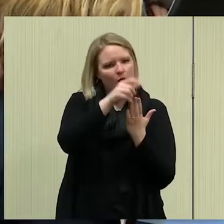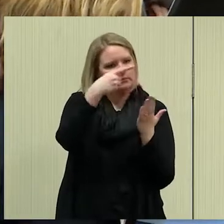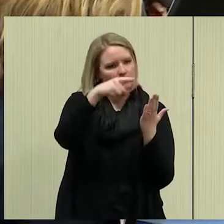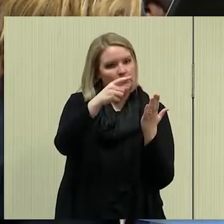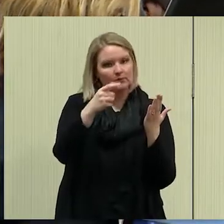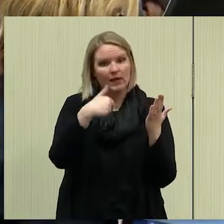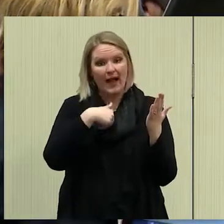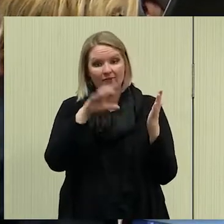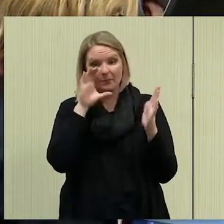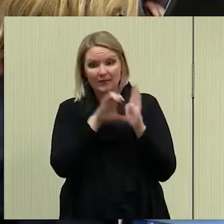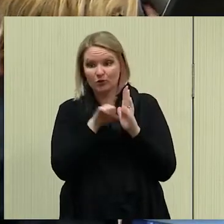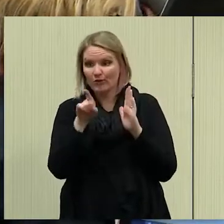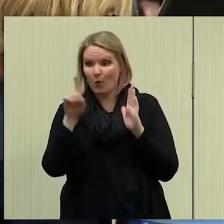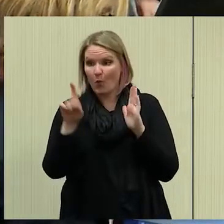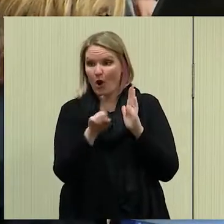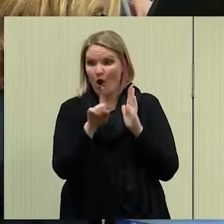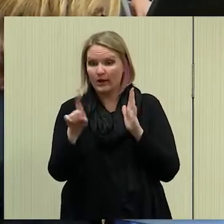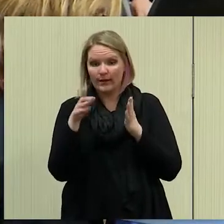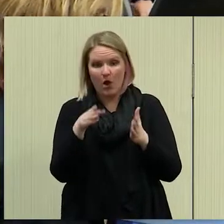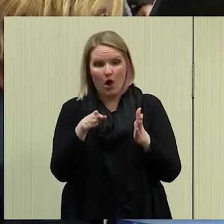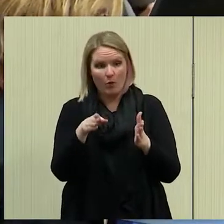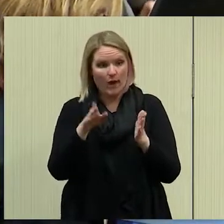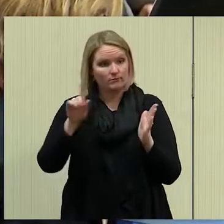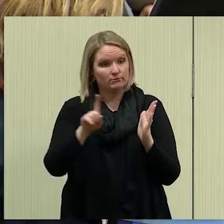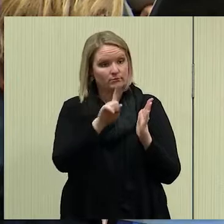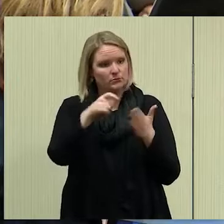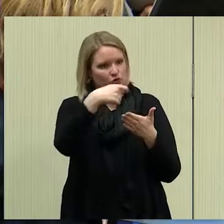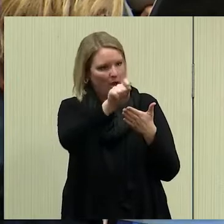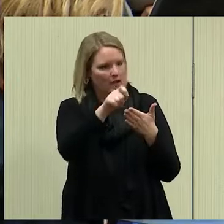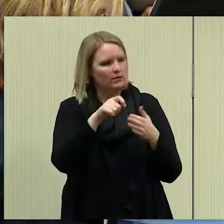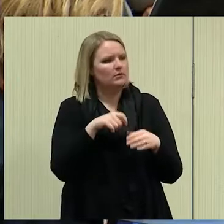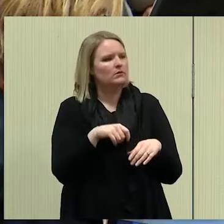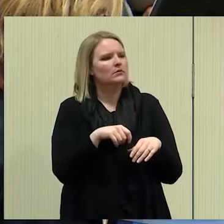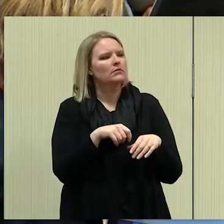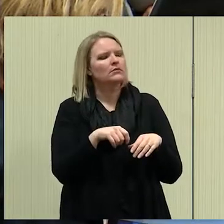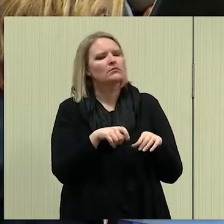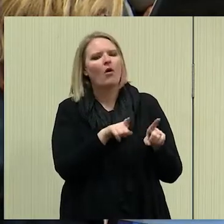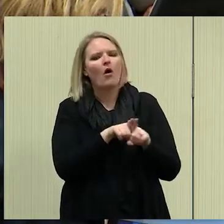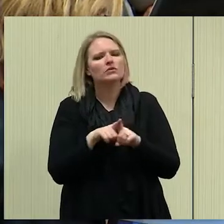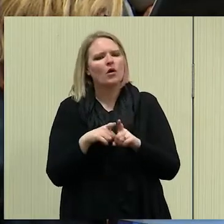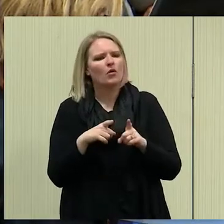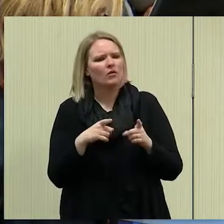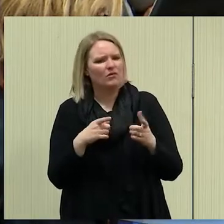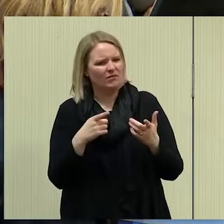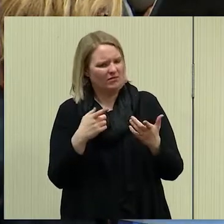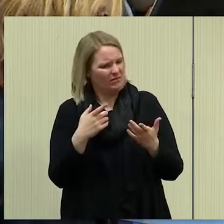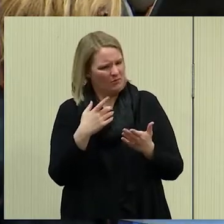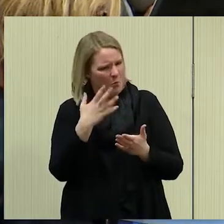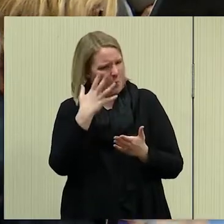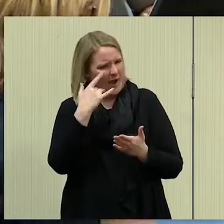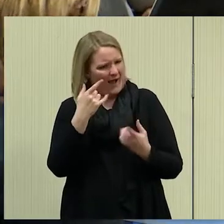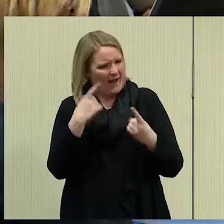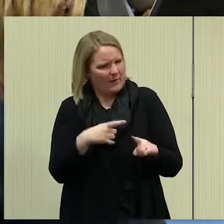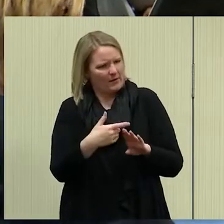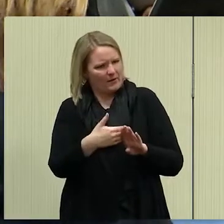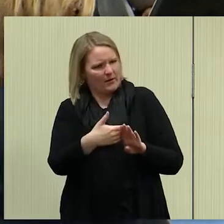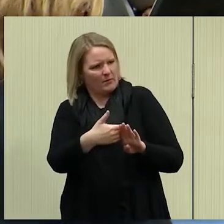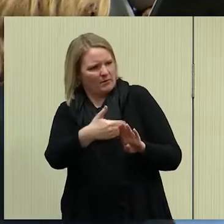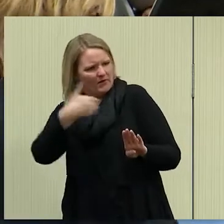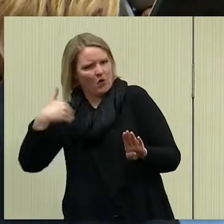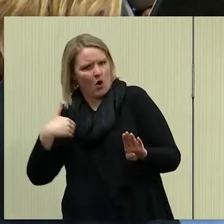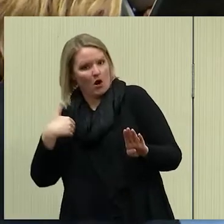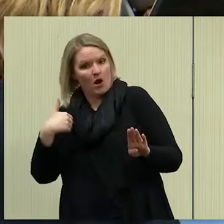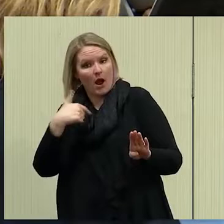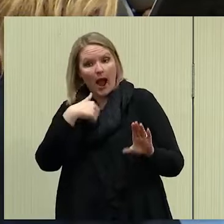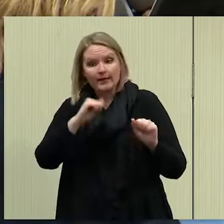have a picture of them walking through the hallways and they check it off. But what we were also talking about is wanting to know what the antecedent to this is, because it's all well and good